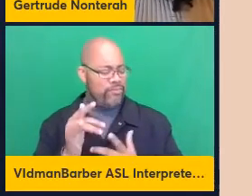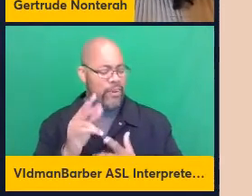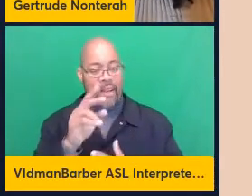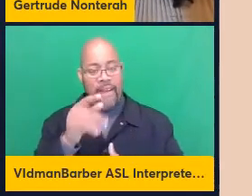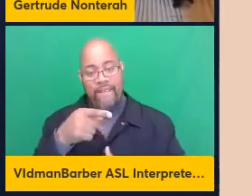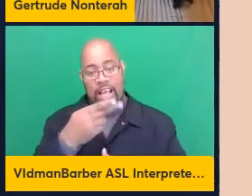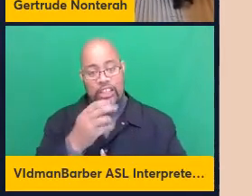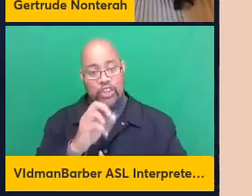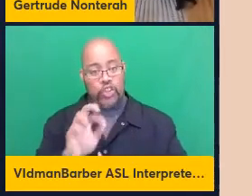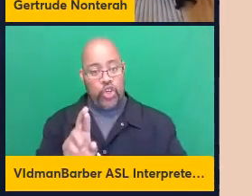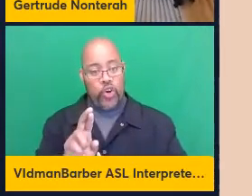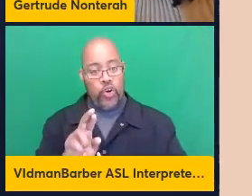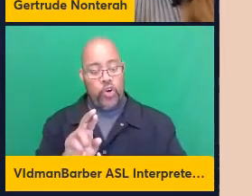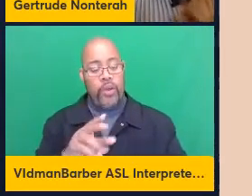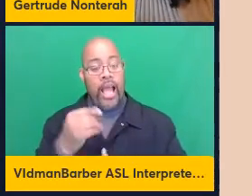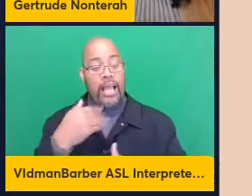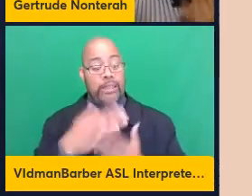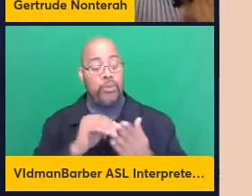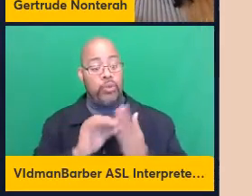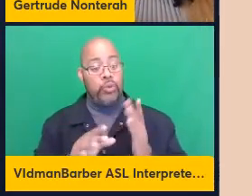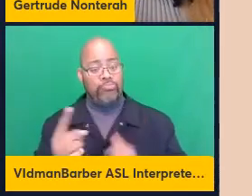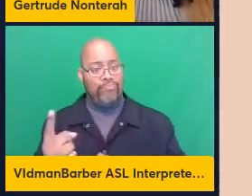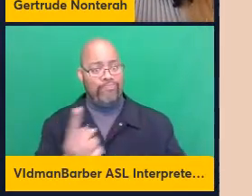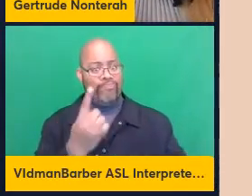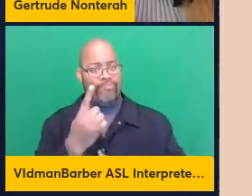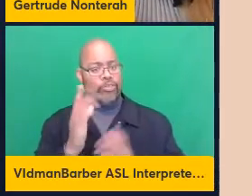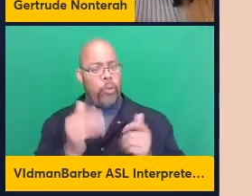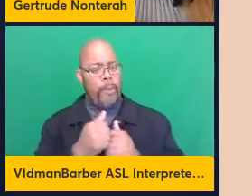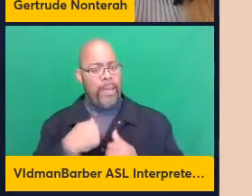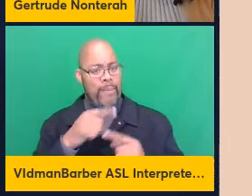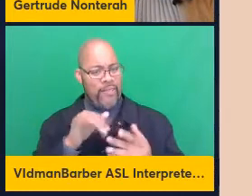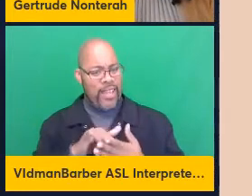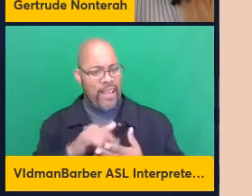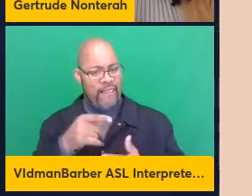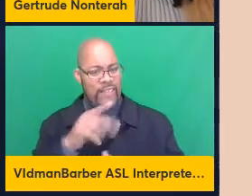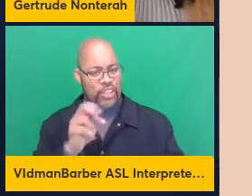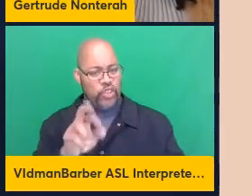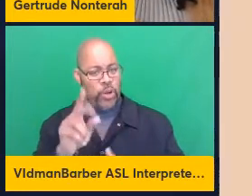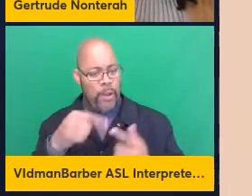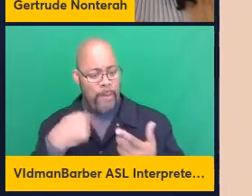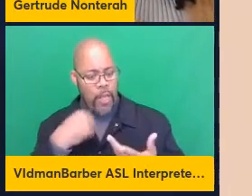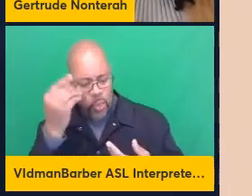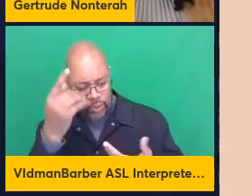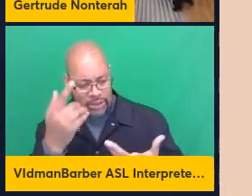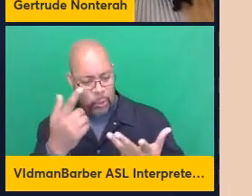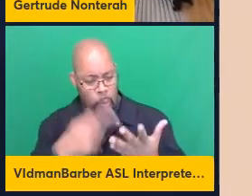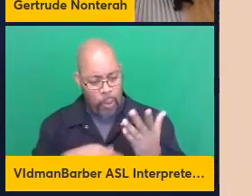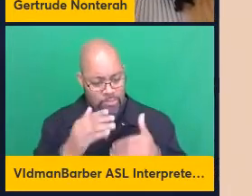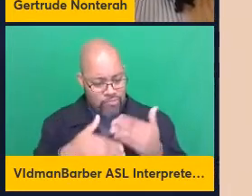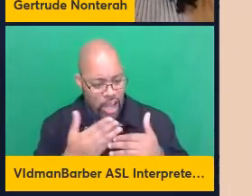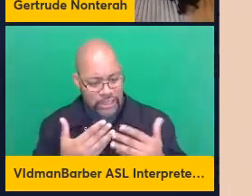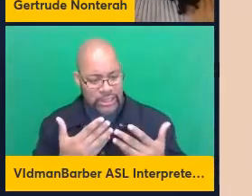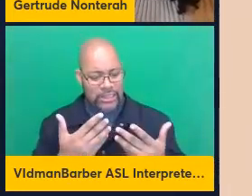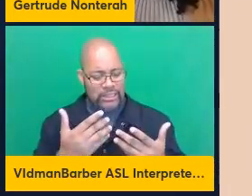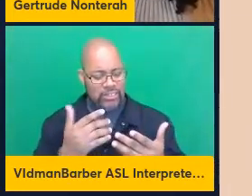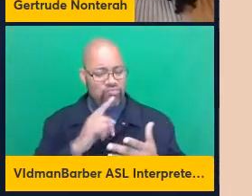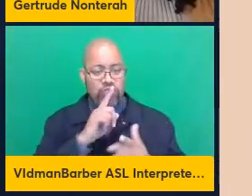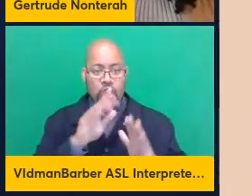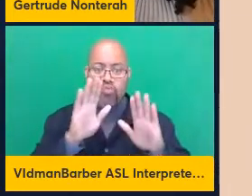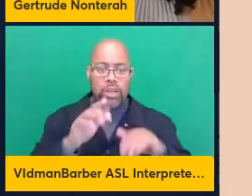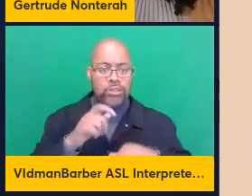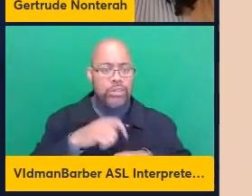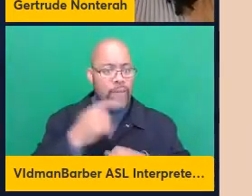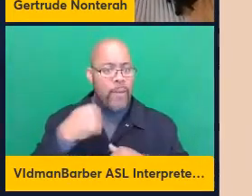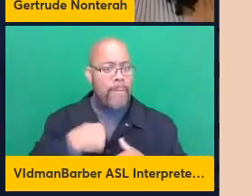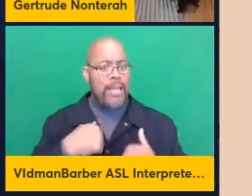Pfizer, and I had some of the students come up and chat with me about that, about my thoughts and what the process was, and it was such a great time for